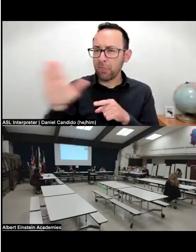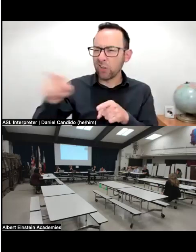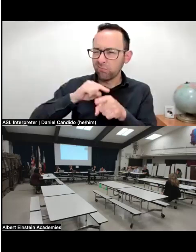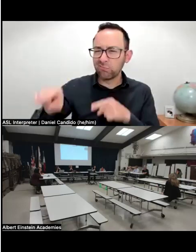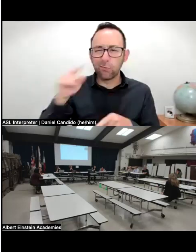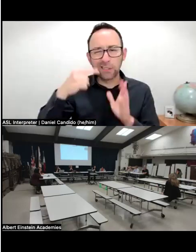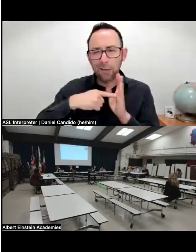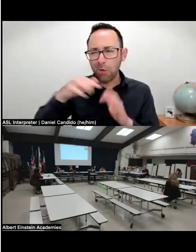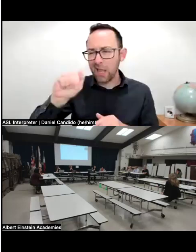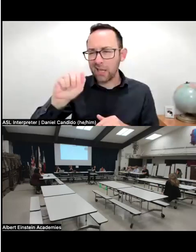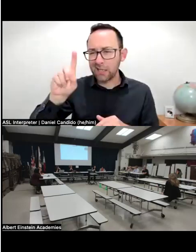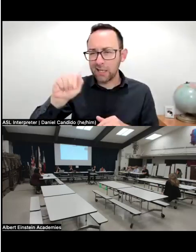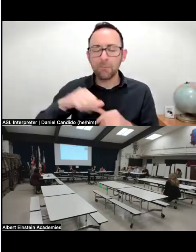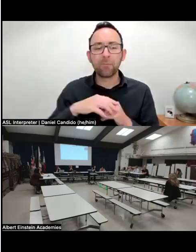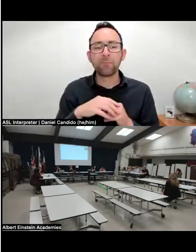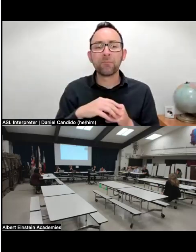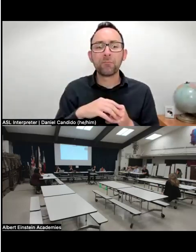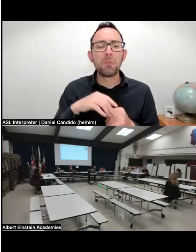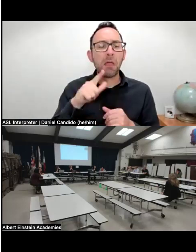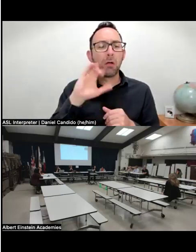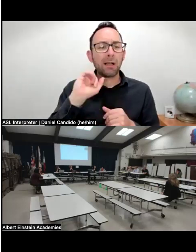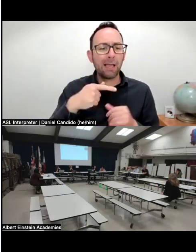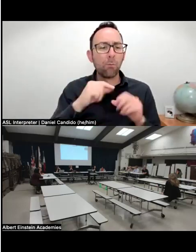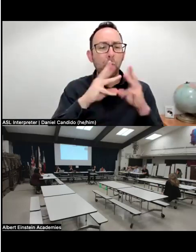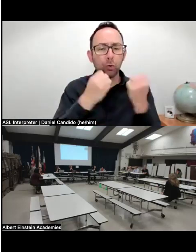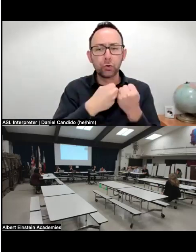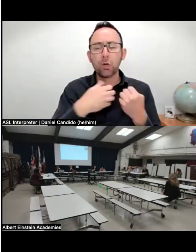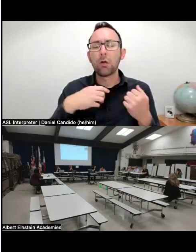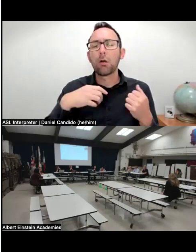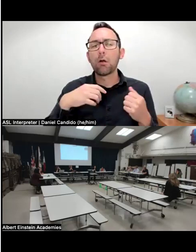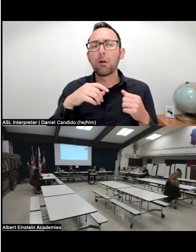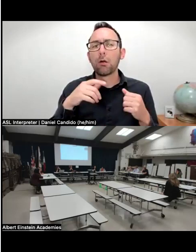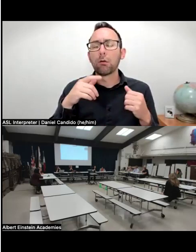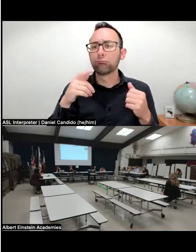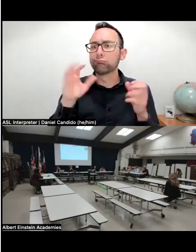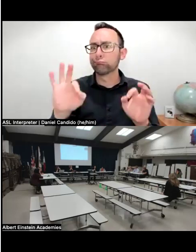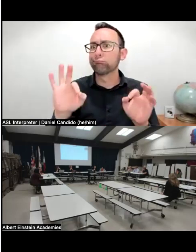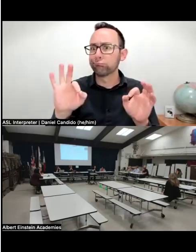our LCAP workshop indicate that parents really want to have